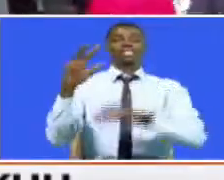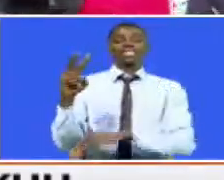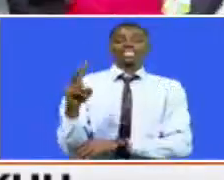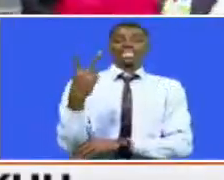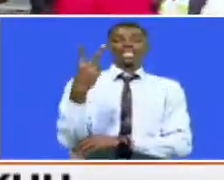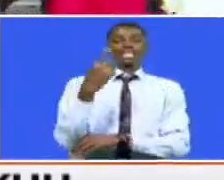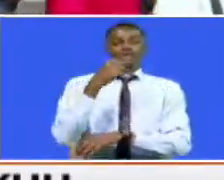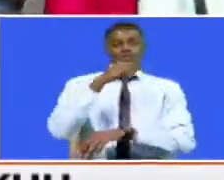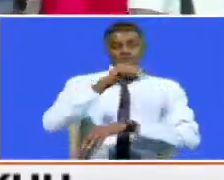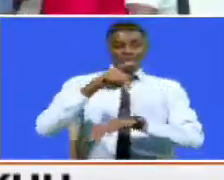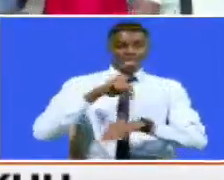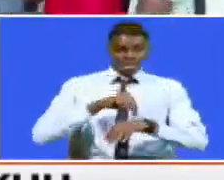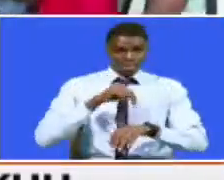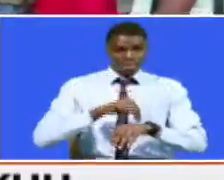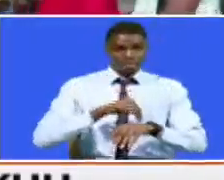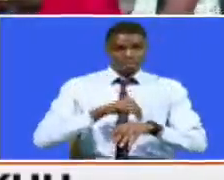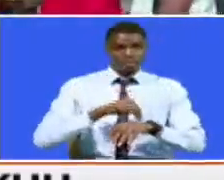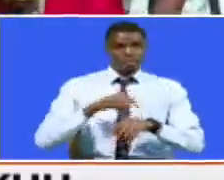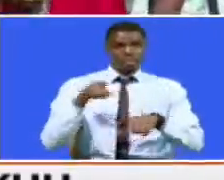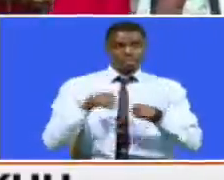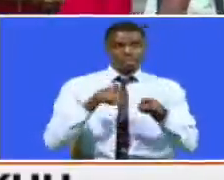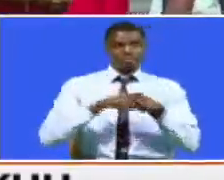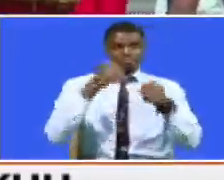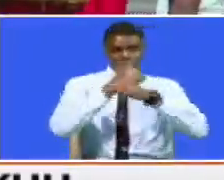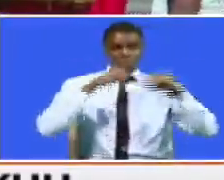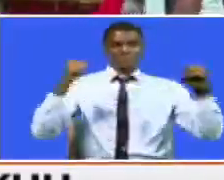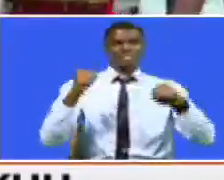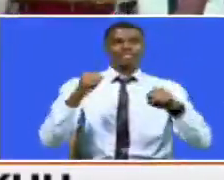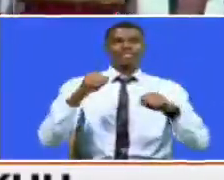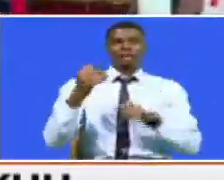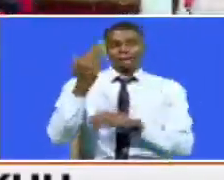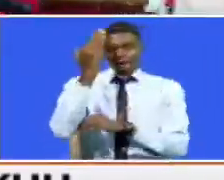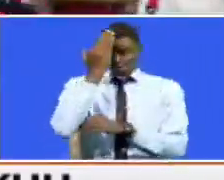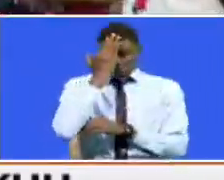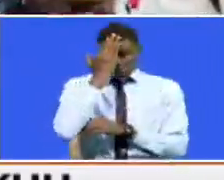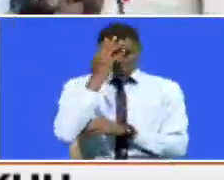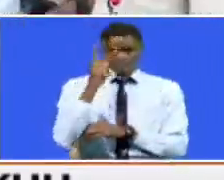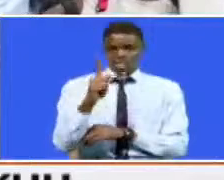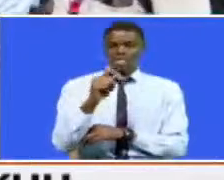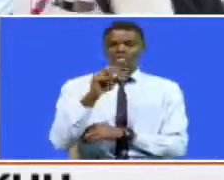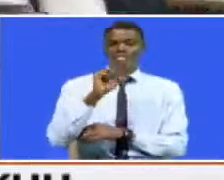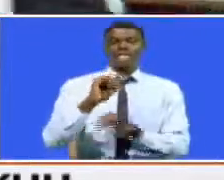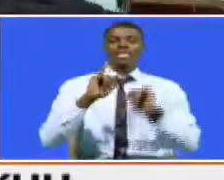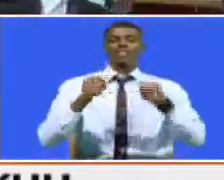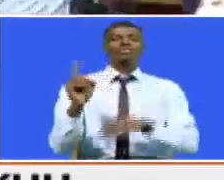ya kitaifa kama rais Jumatatu. David Muthoka, KTN News,